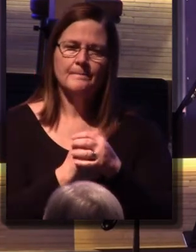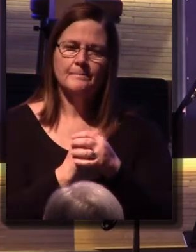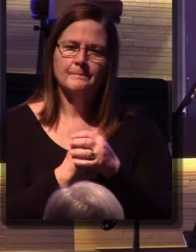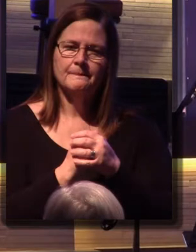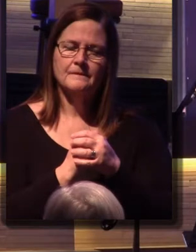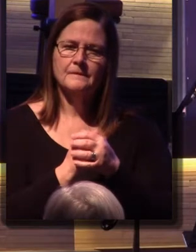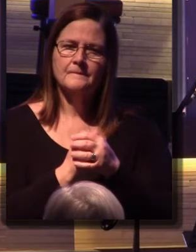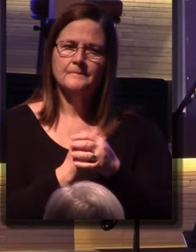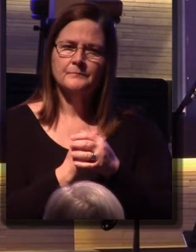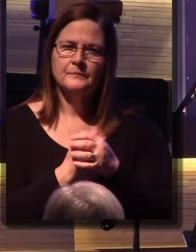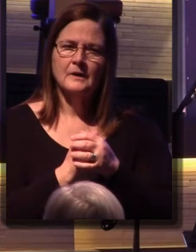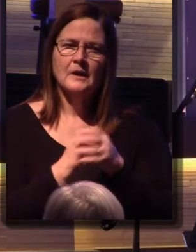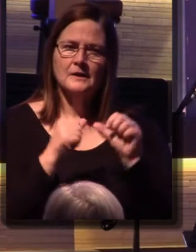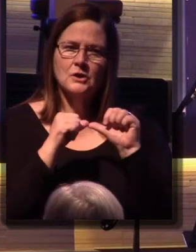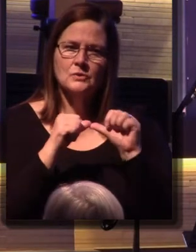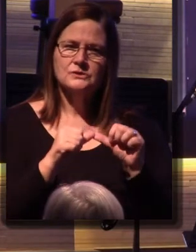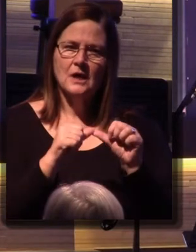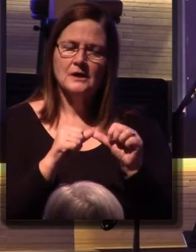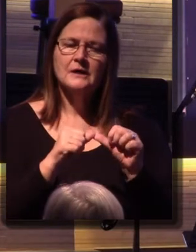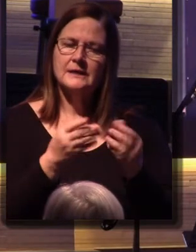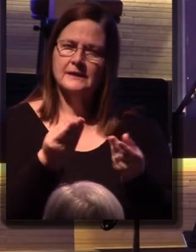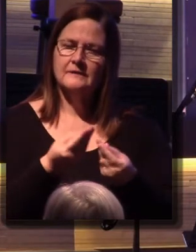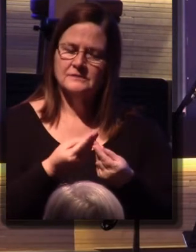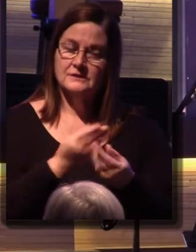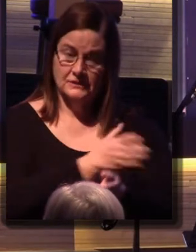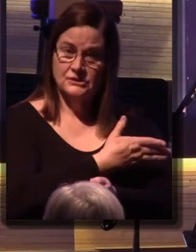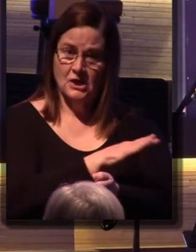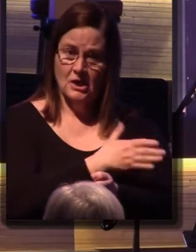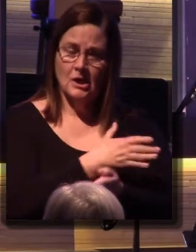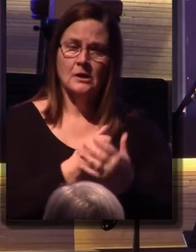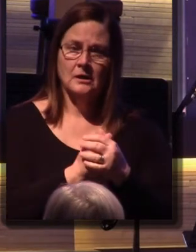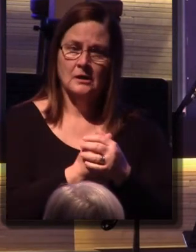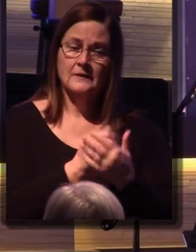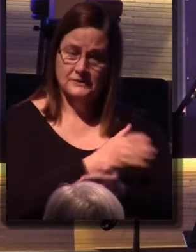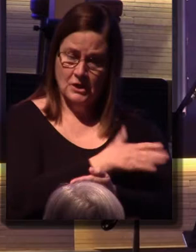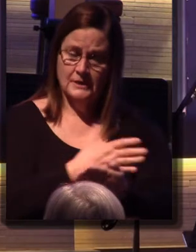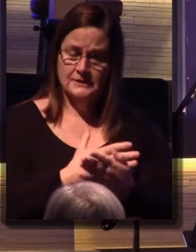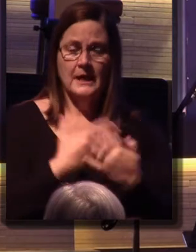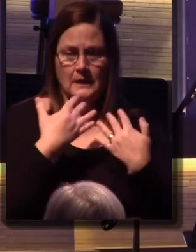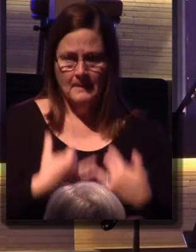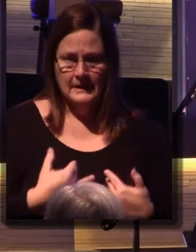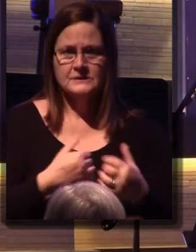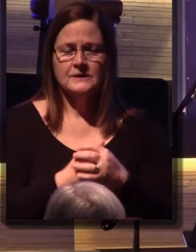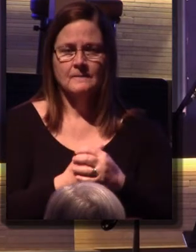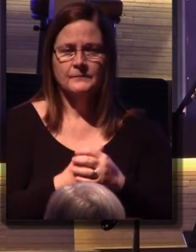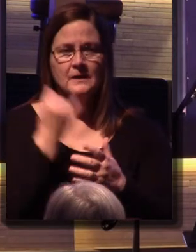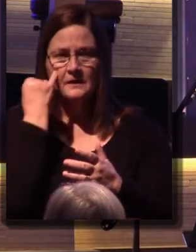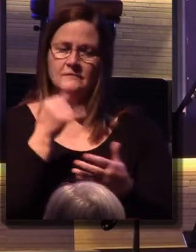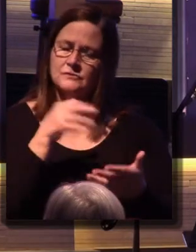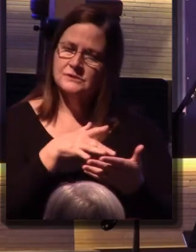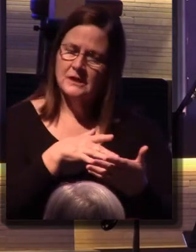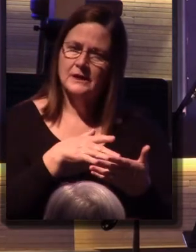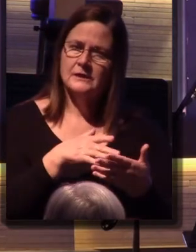this song of a practical nature. And he goes on and he gives us this song, and it's a lament. And so if you